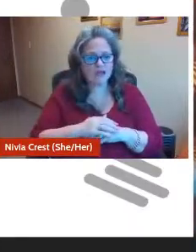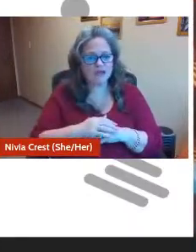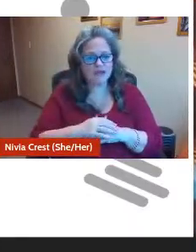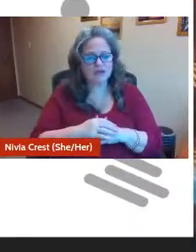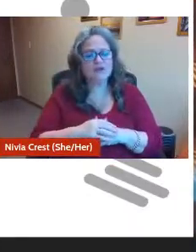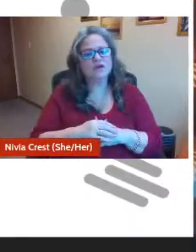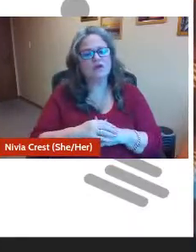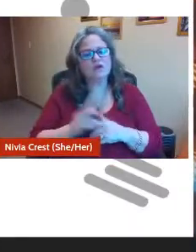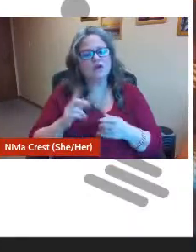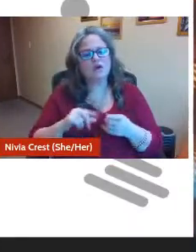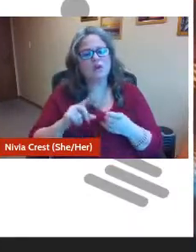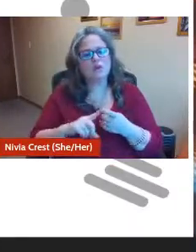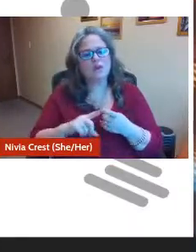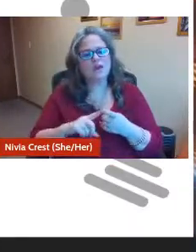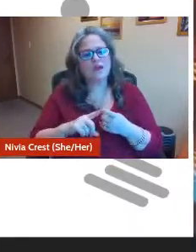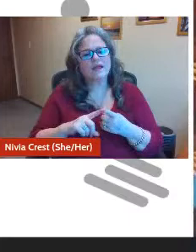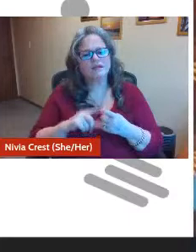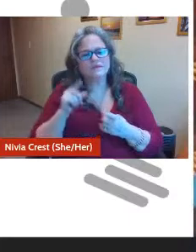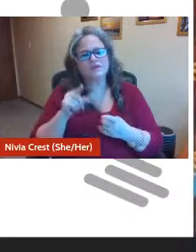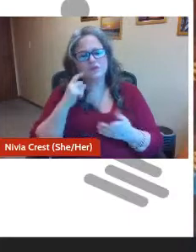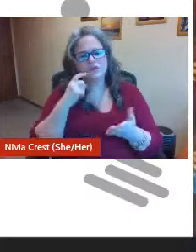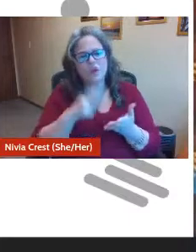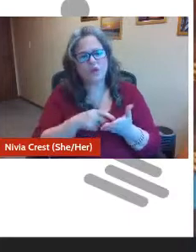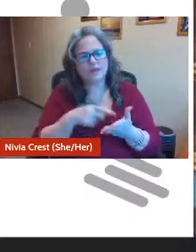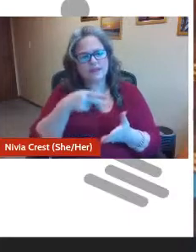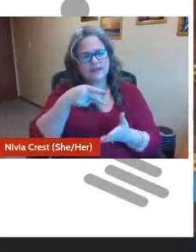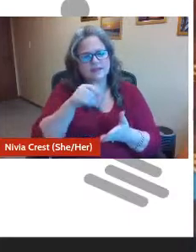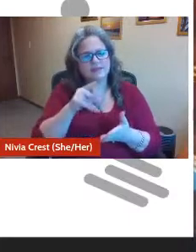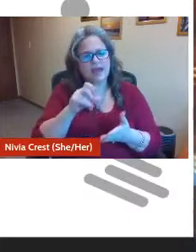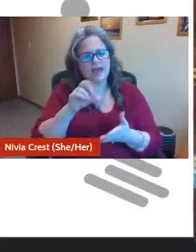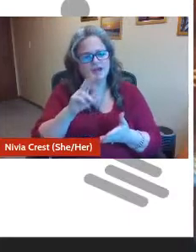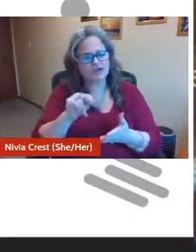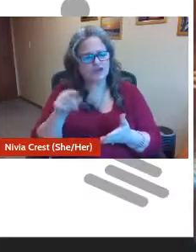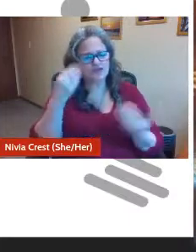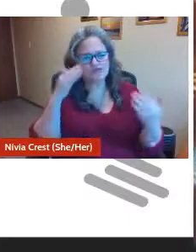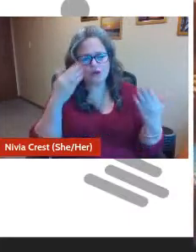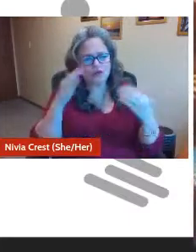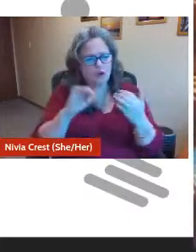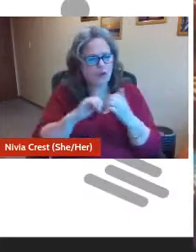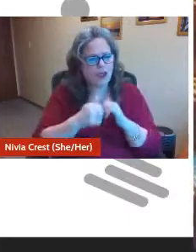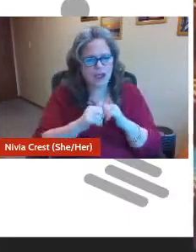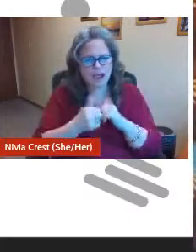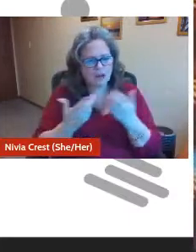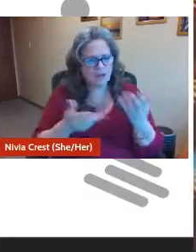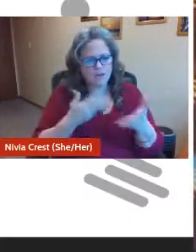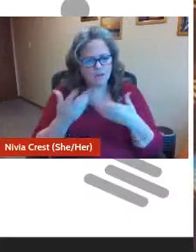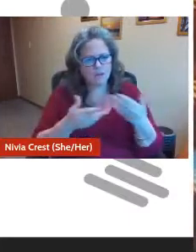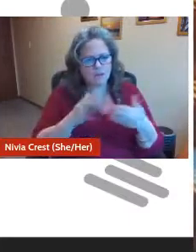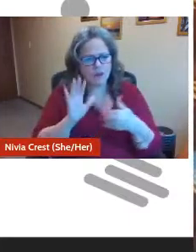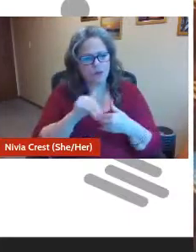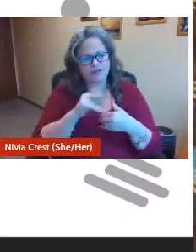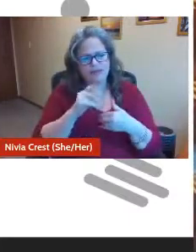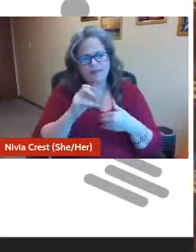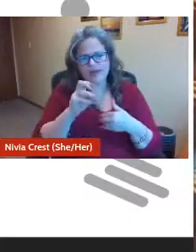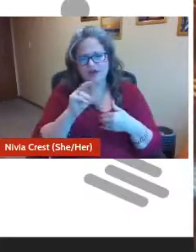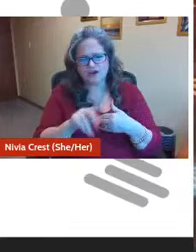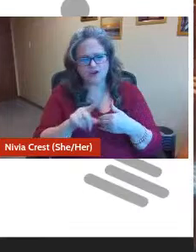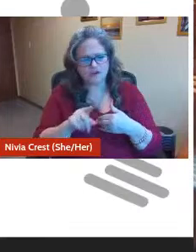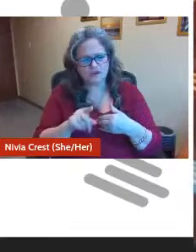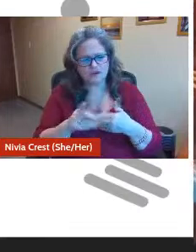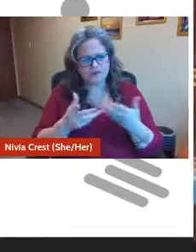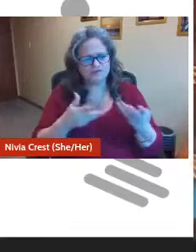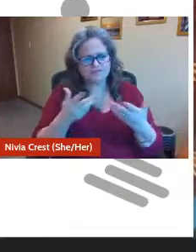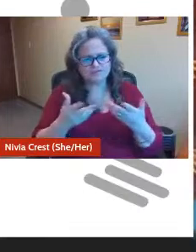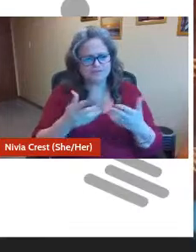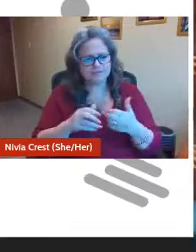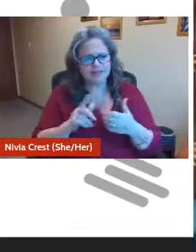into a pattern that you don't know how that what that pattern is reading, mm-hmm.